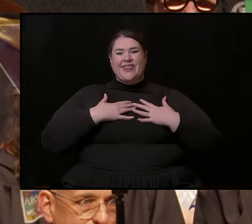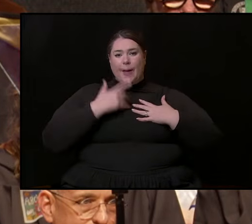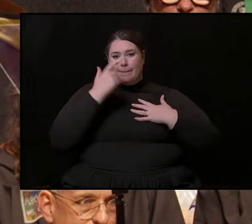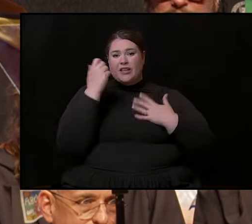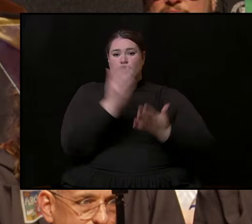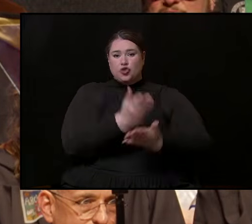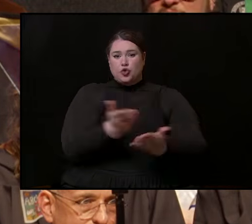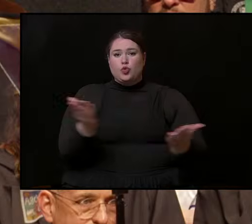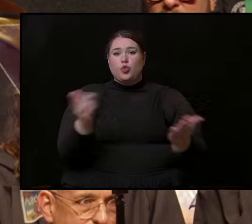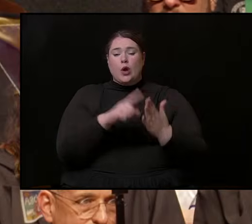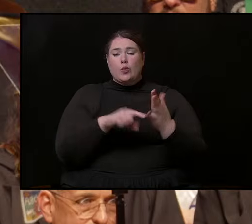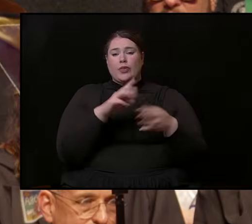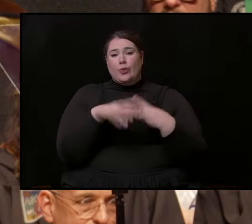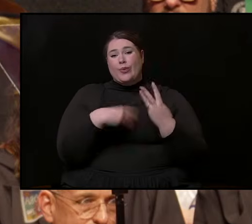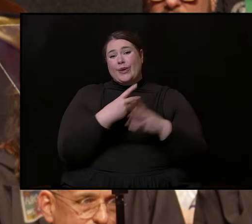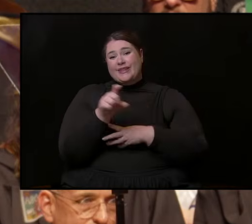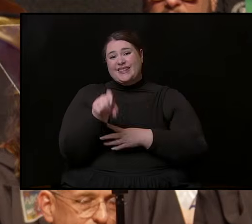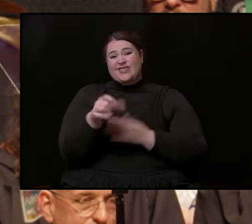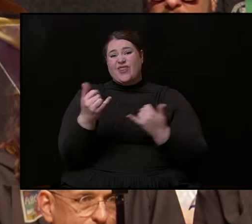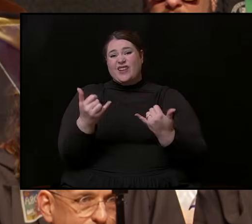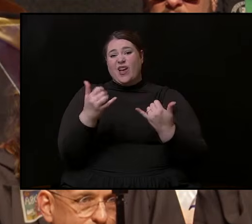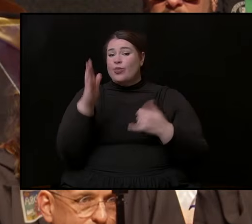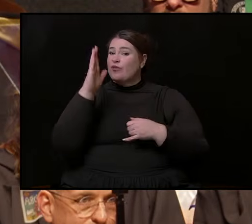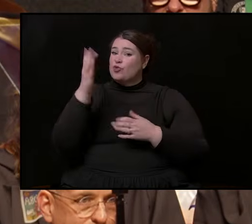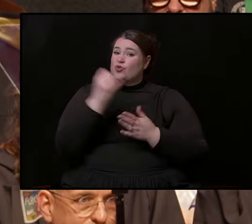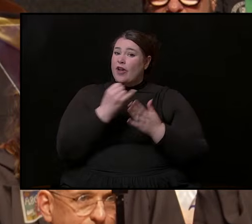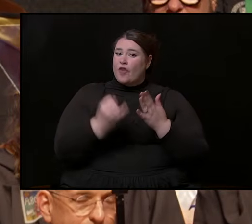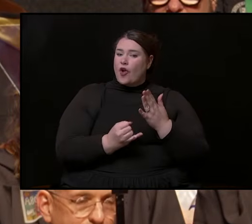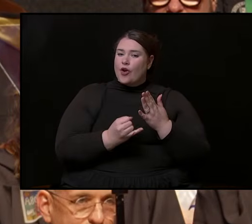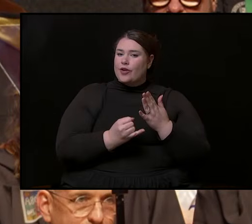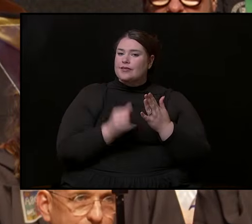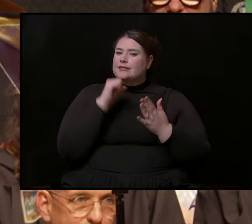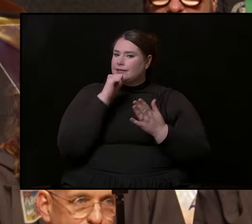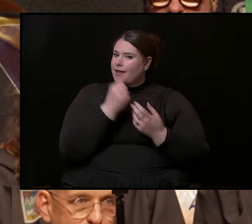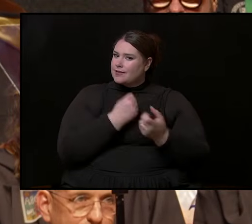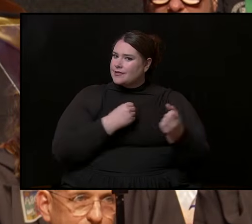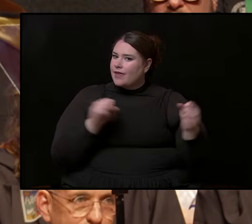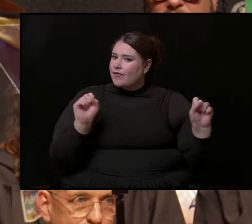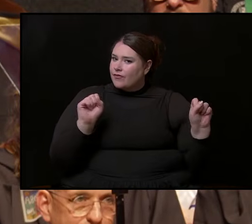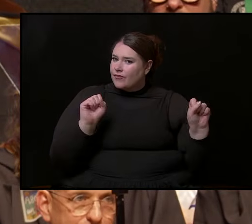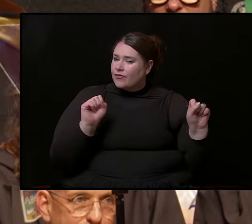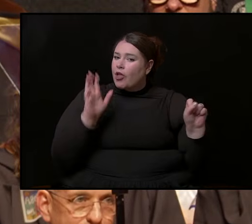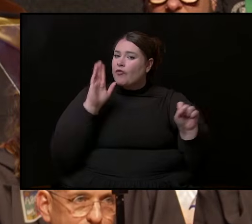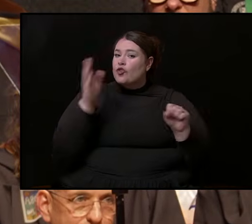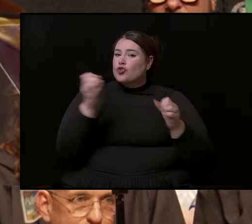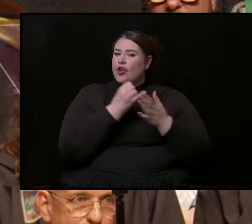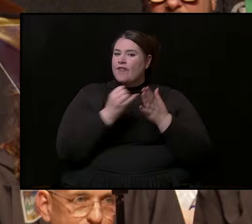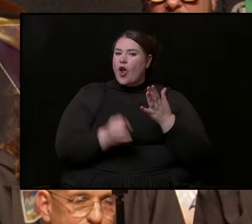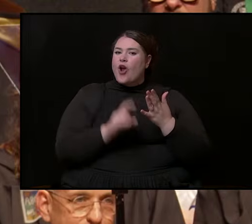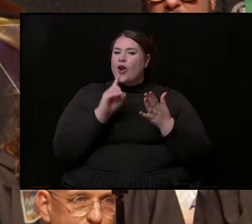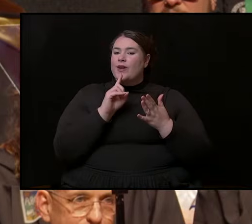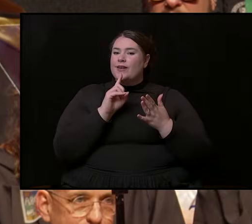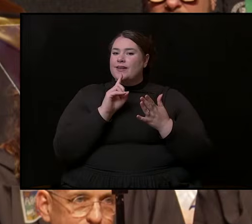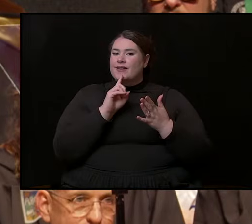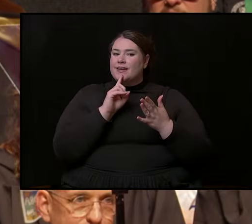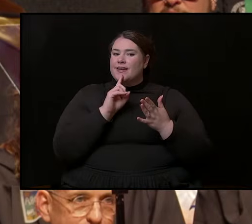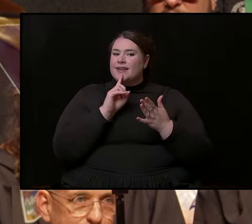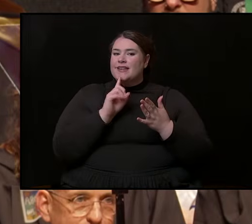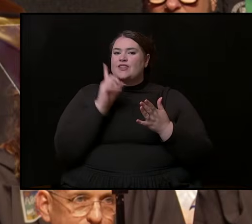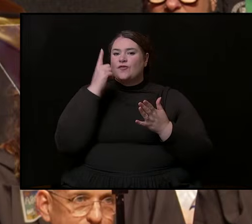now. The future of art does not belong to the safe. It belongs to the disruptors, to the